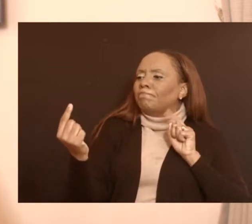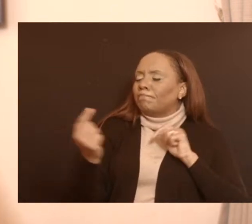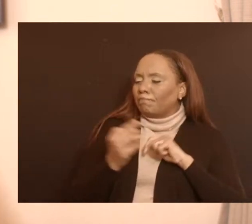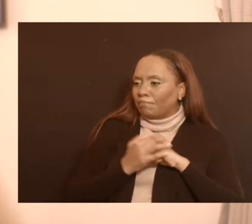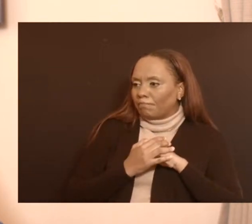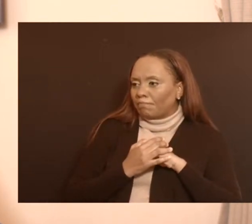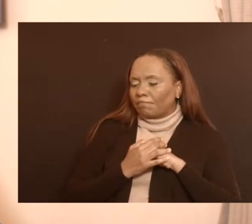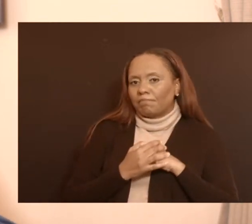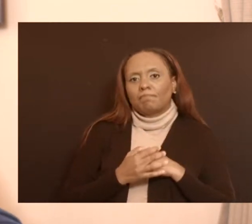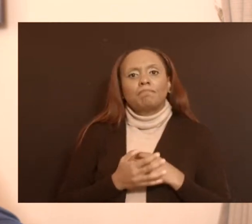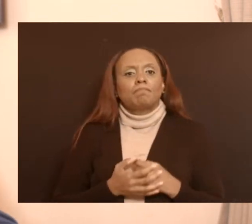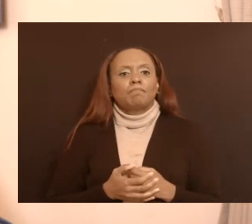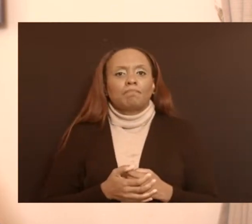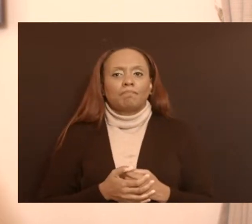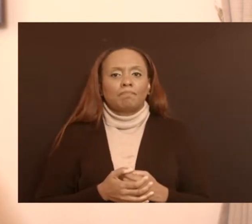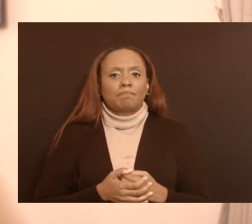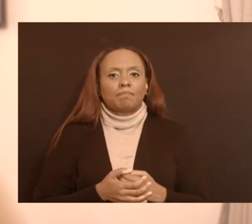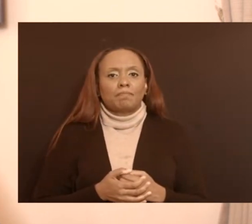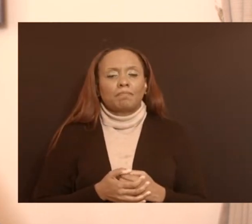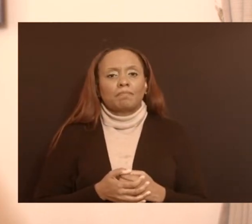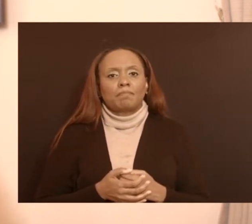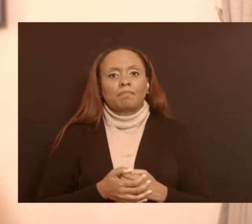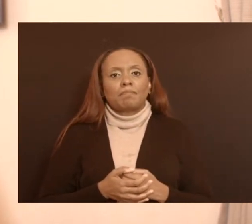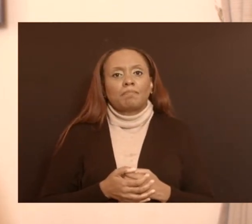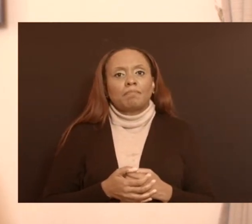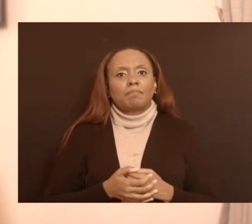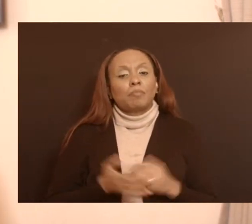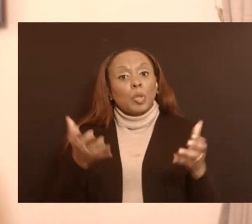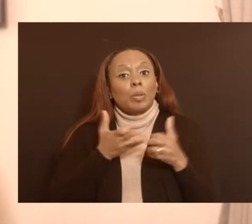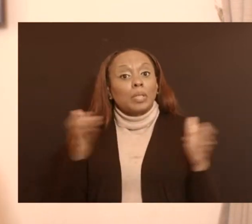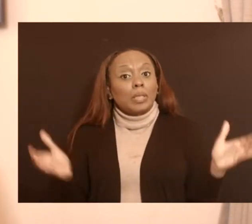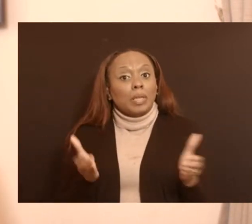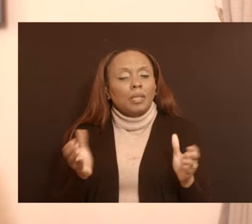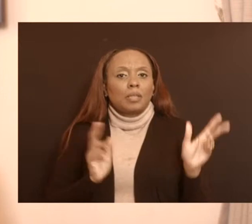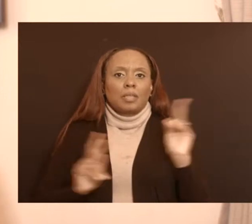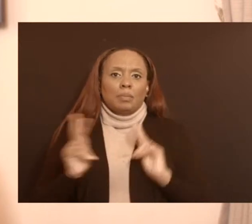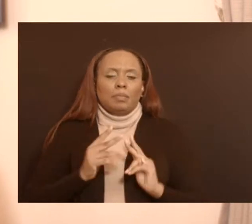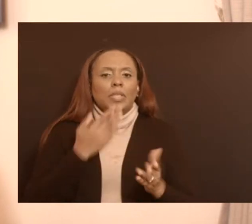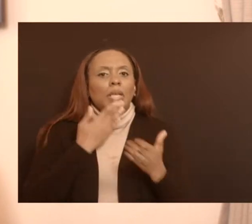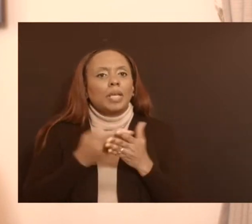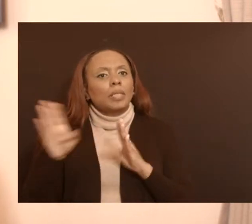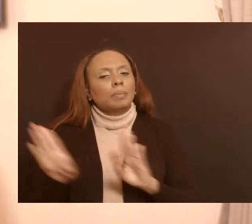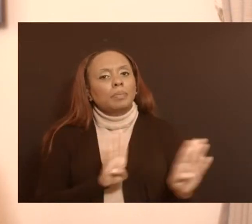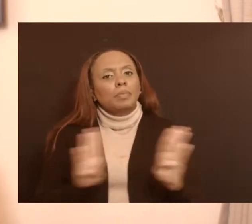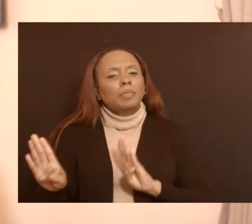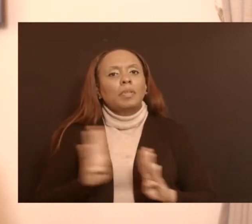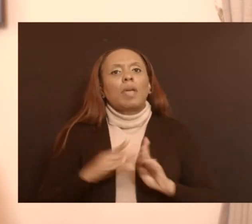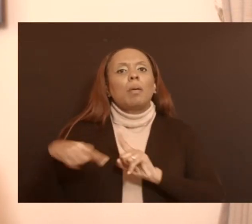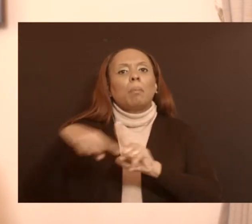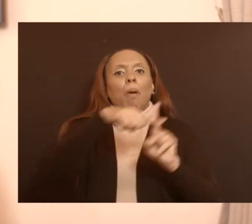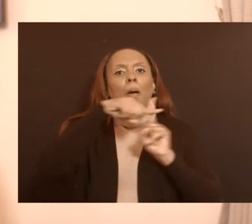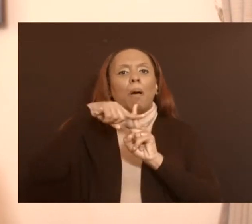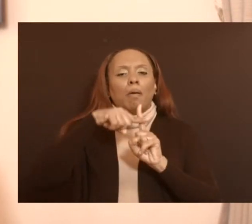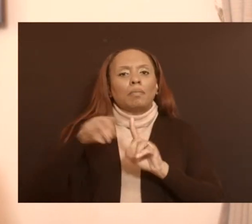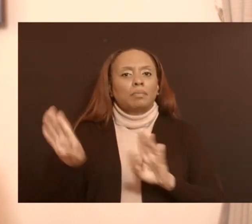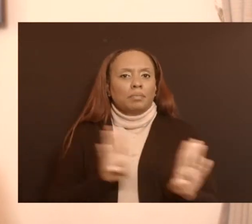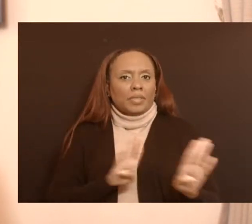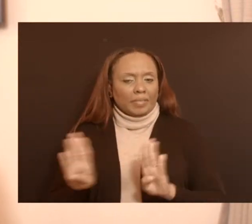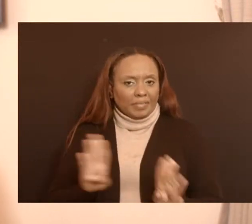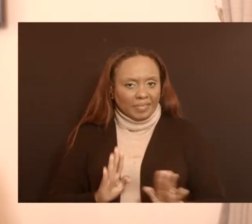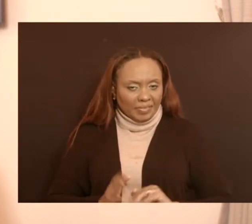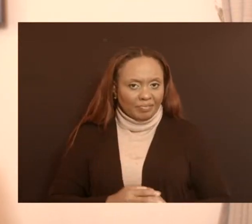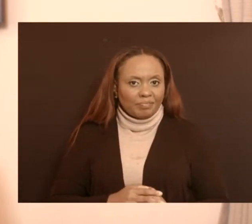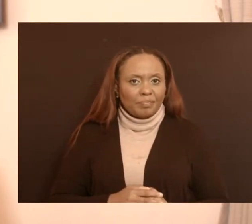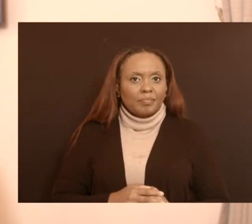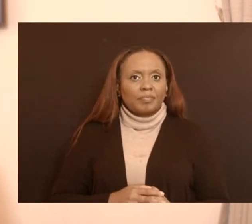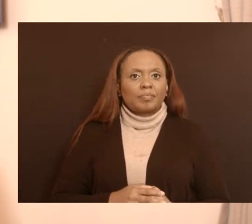So you want to be able to encourage others in good behavior, reinforce positive behaviors. We don't necessarily